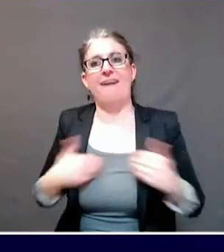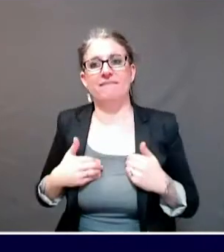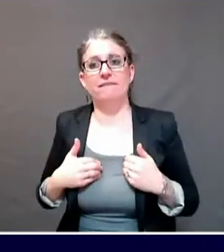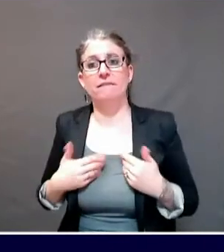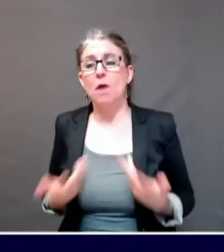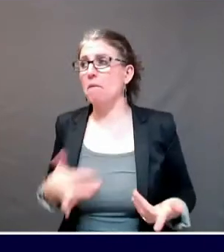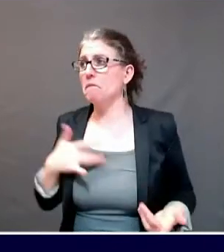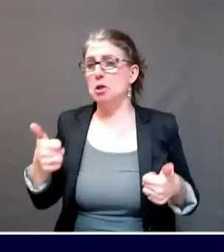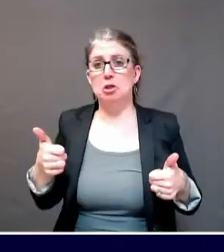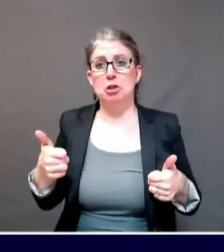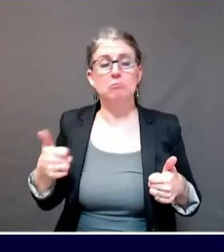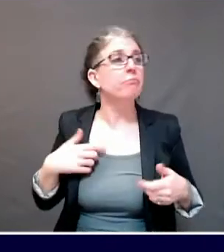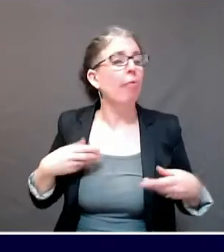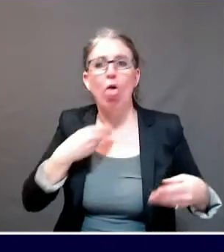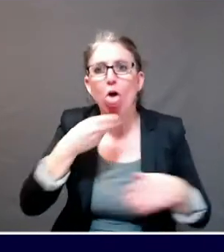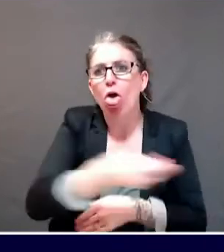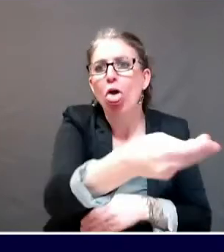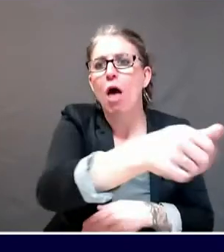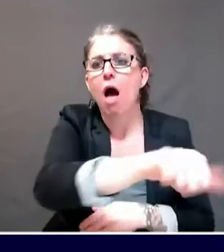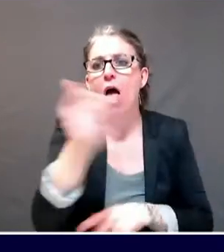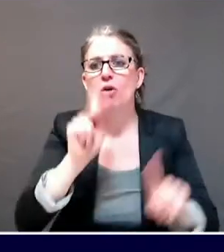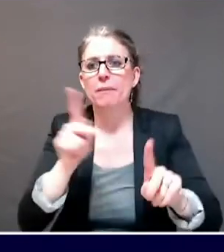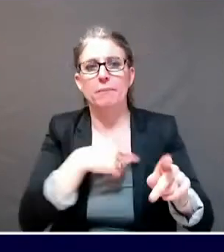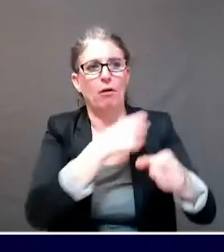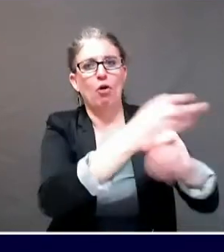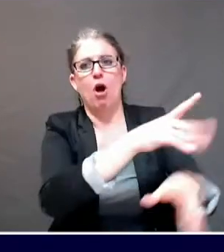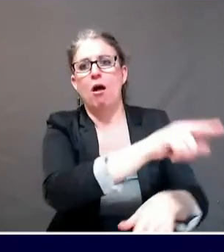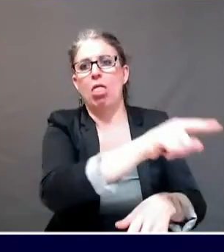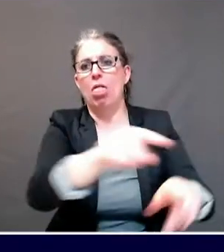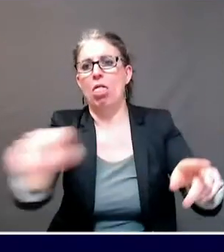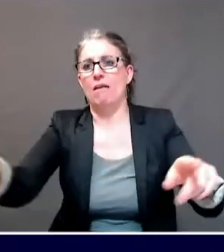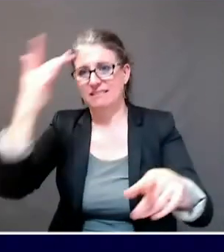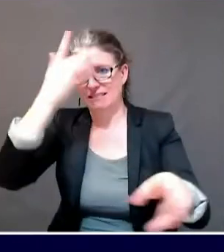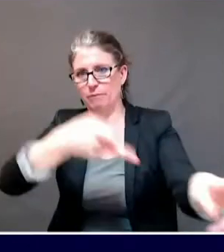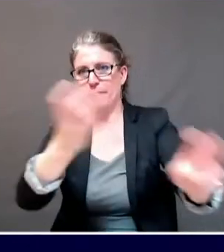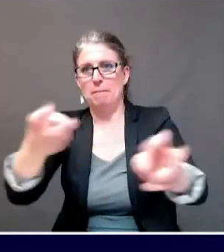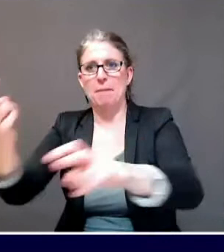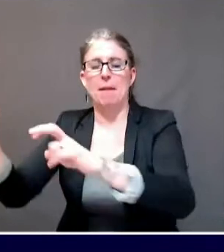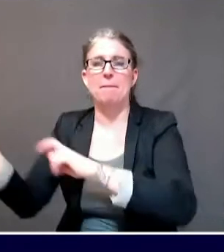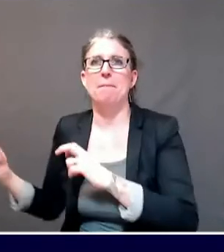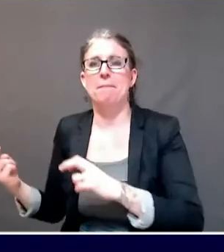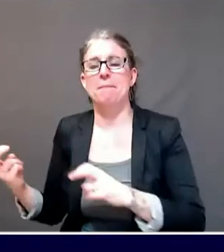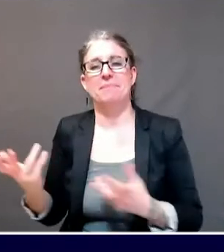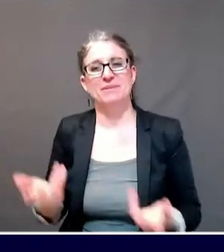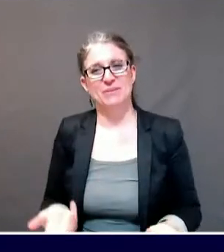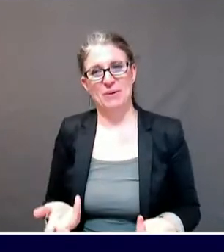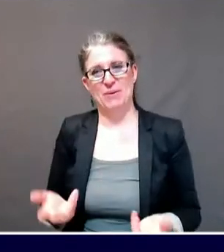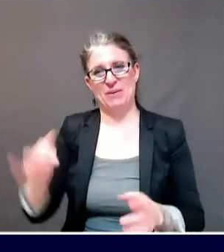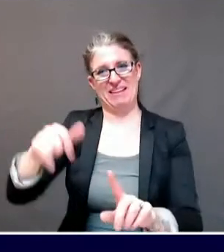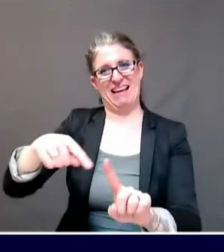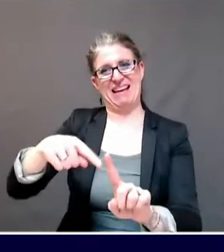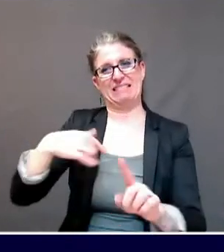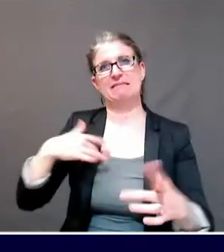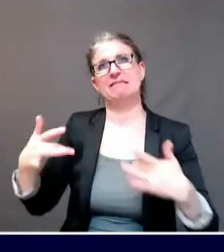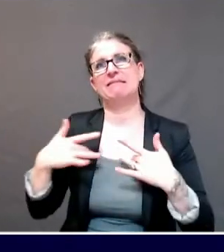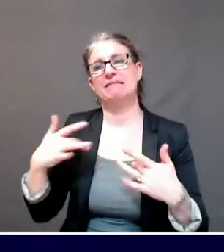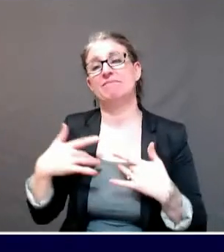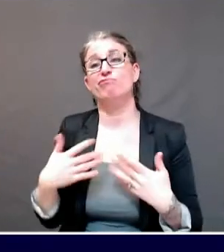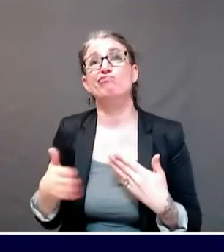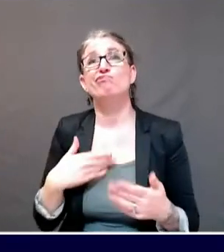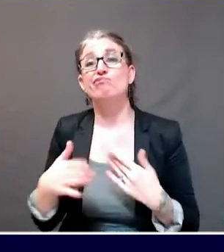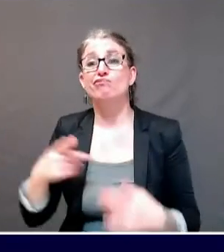vaccinated, that they continue when they get together to stay spaced out apart and keep their masks on just to be